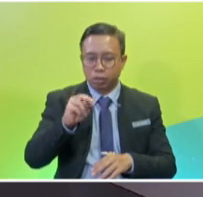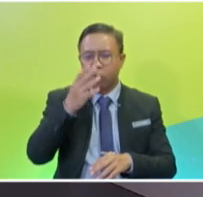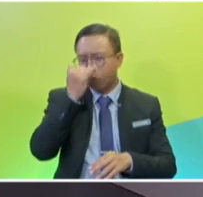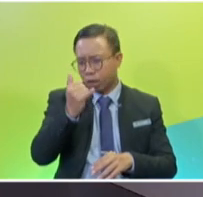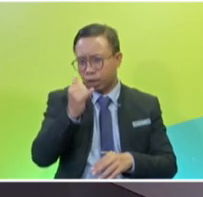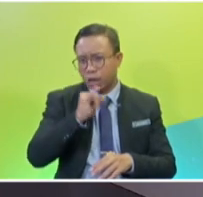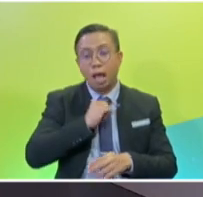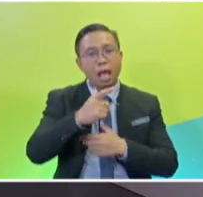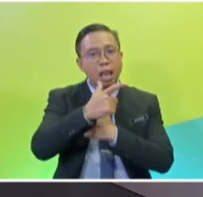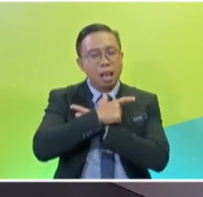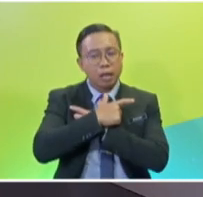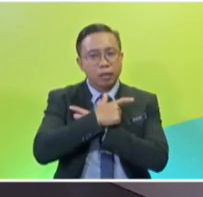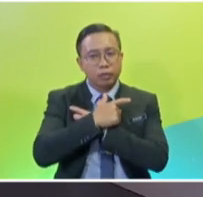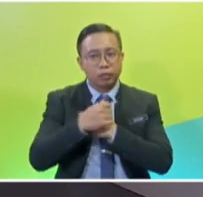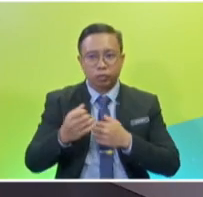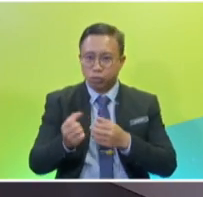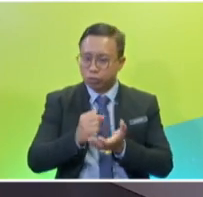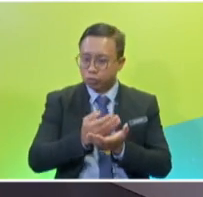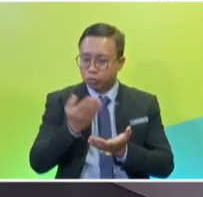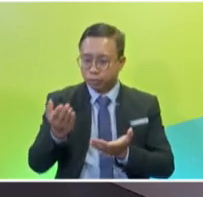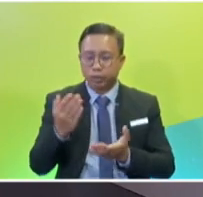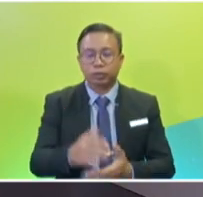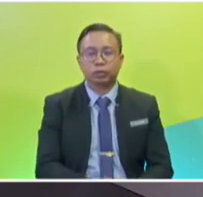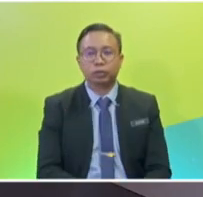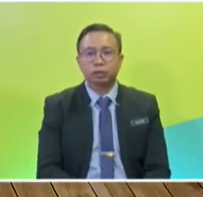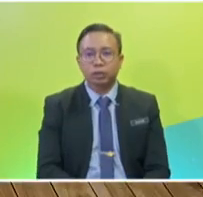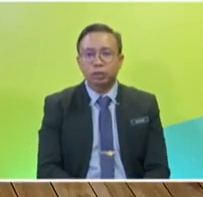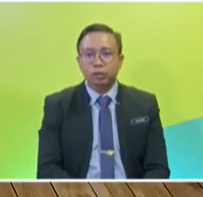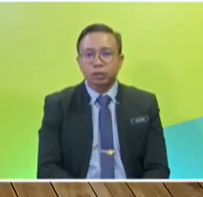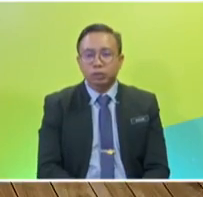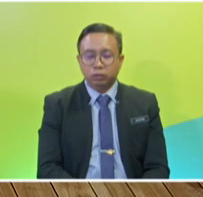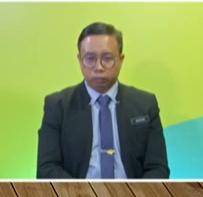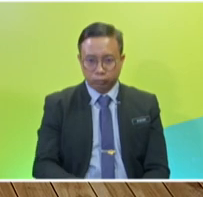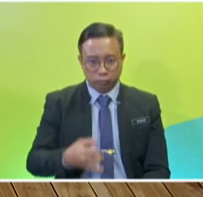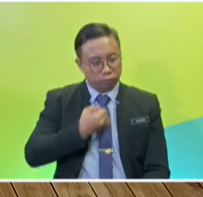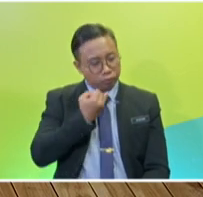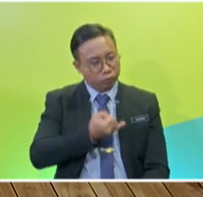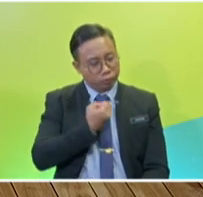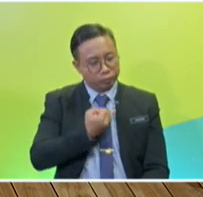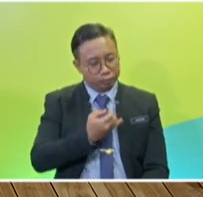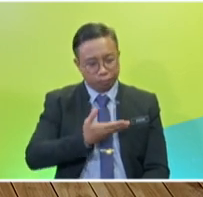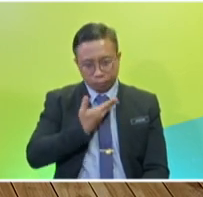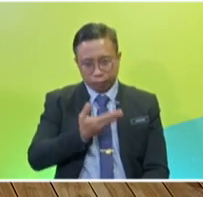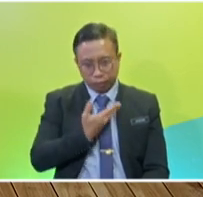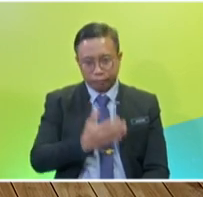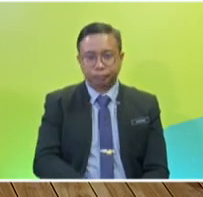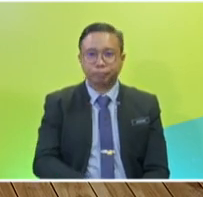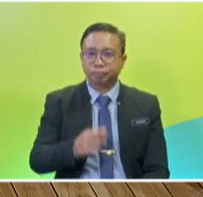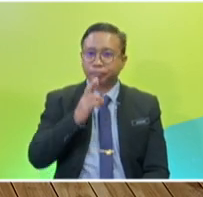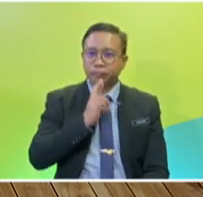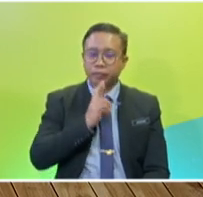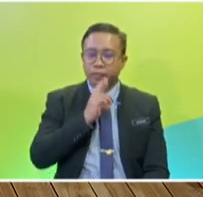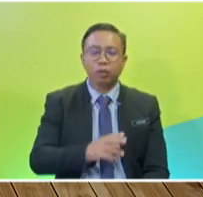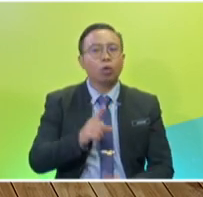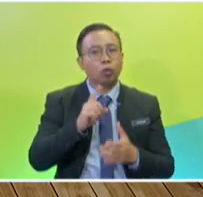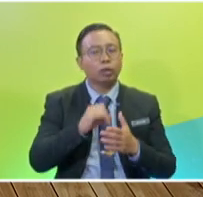answer will be my C1. Mm-hmm. It's a source of joy that brings happiness to you. Color one, red color. Now,